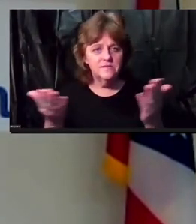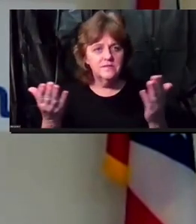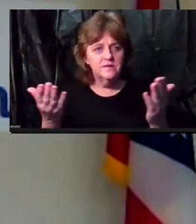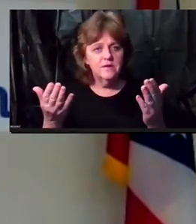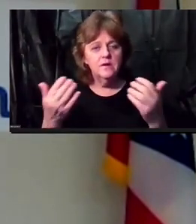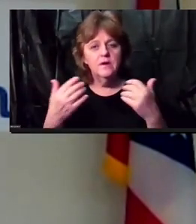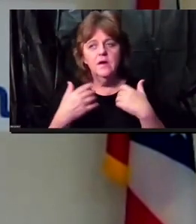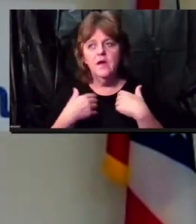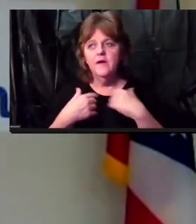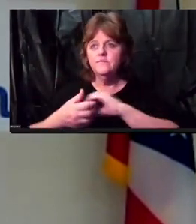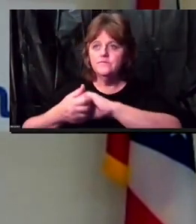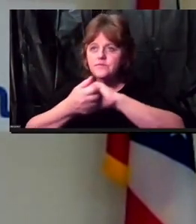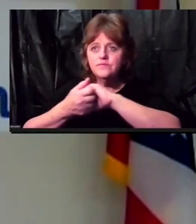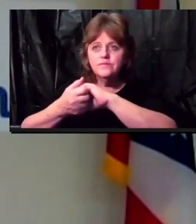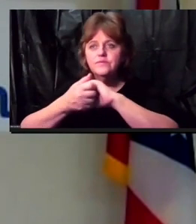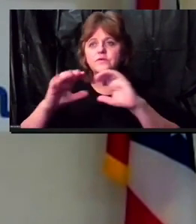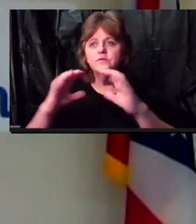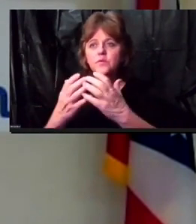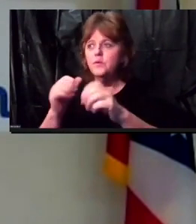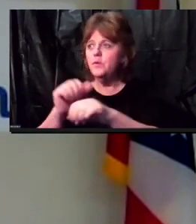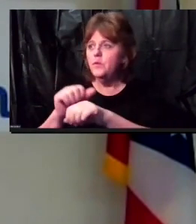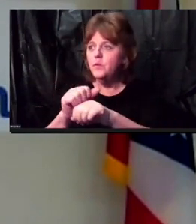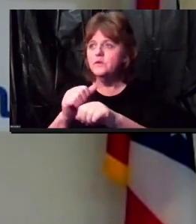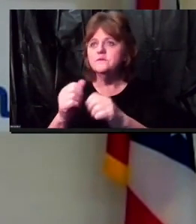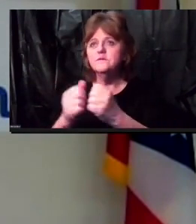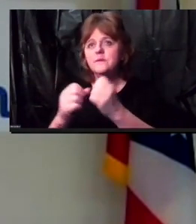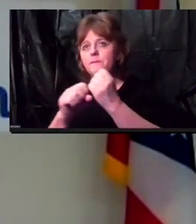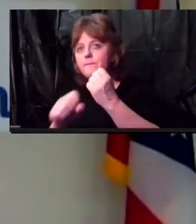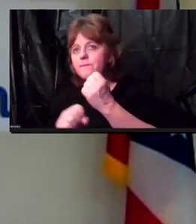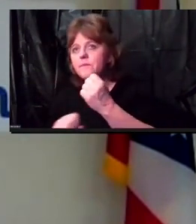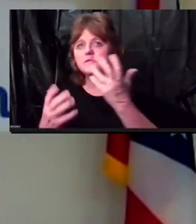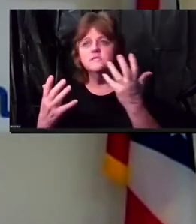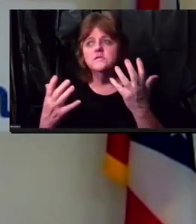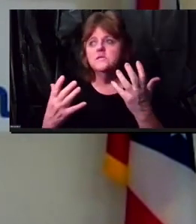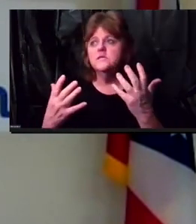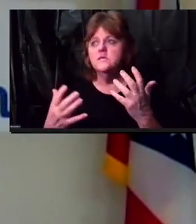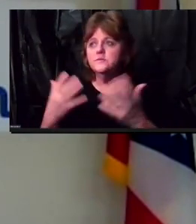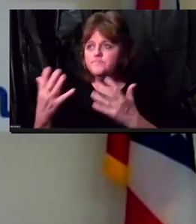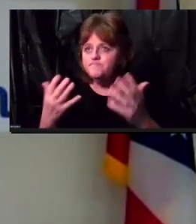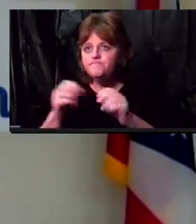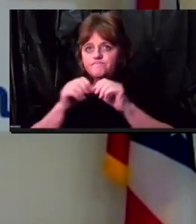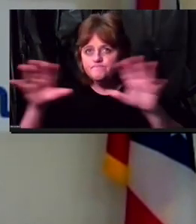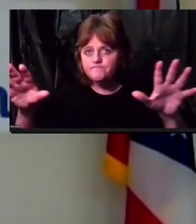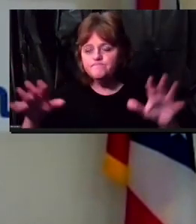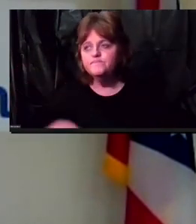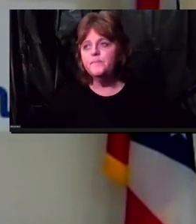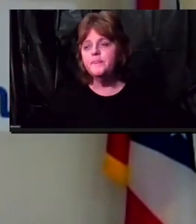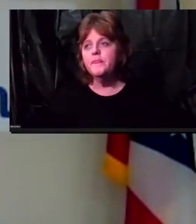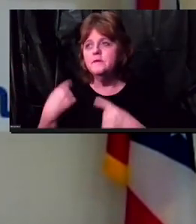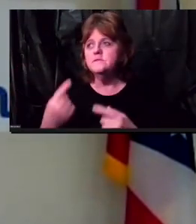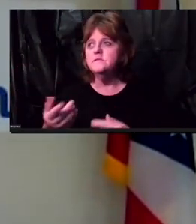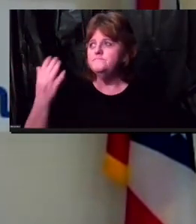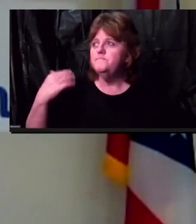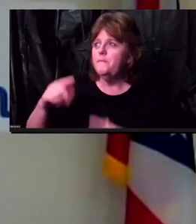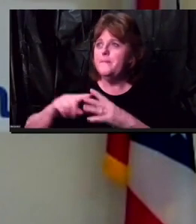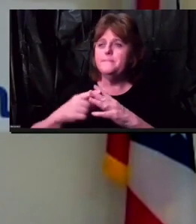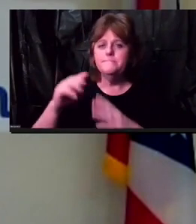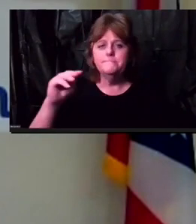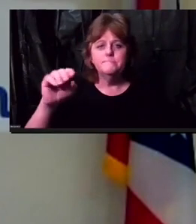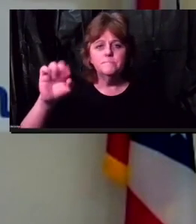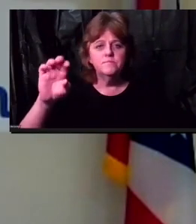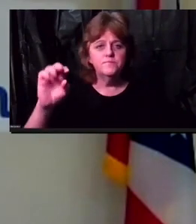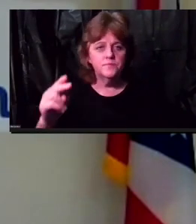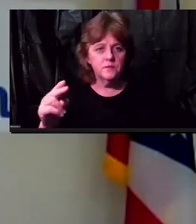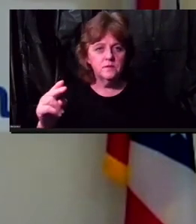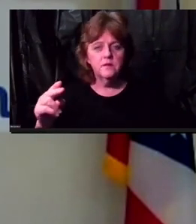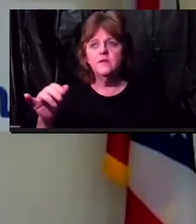have a collaborative team that's working on messaging, and that's been in place since early March. And this is